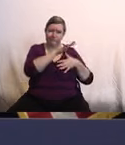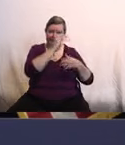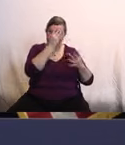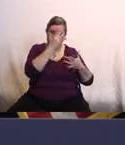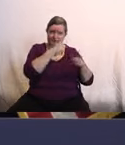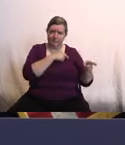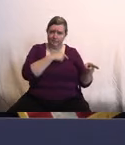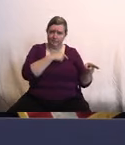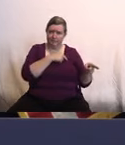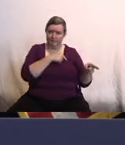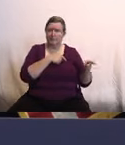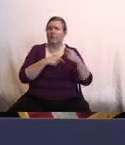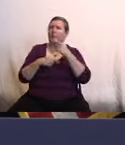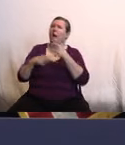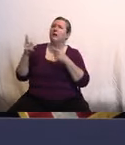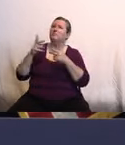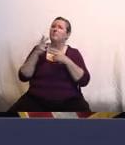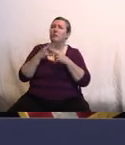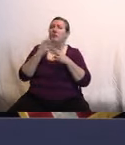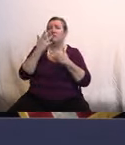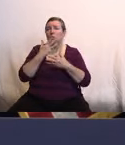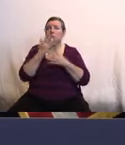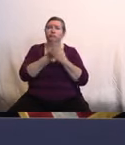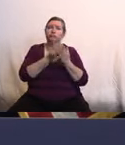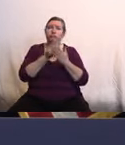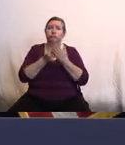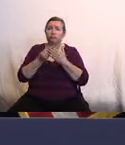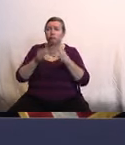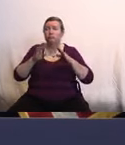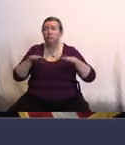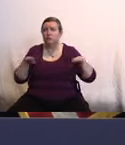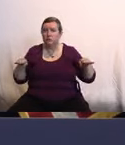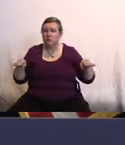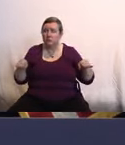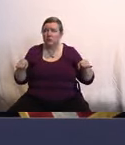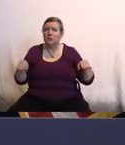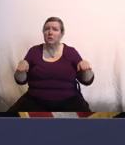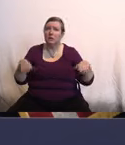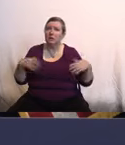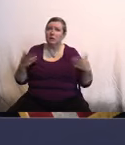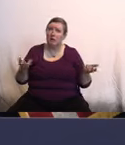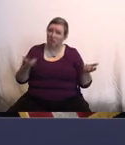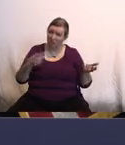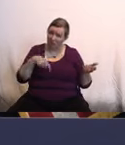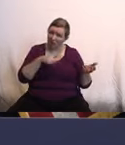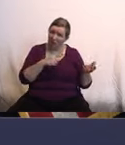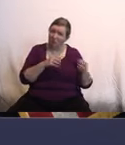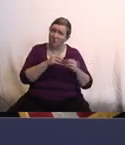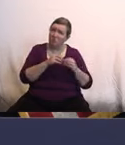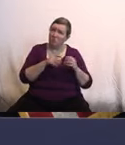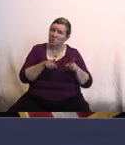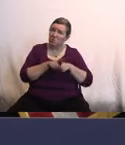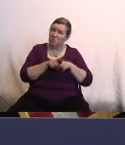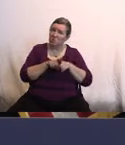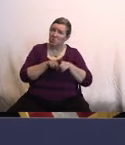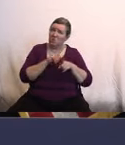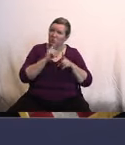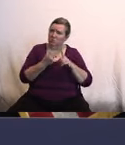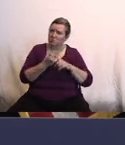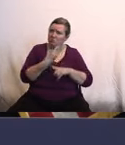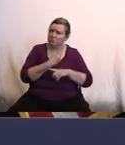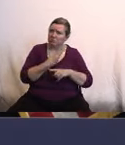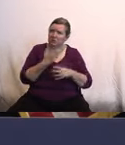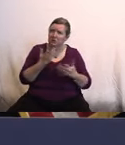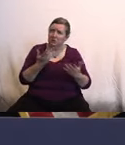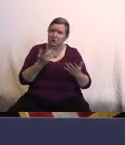up the unfortunate losses of life among children, aren't those also outliers? Because the numbers, while tragic,